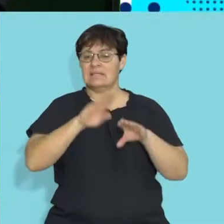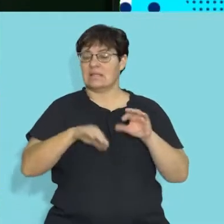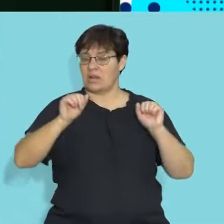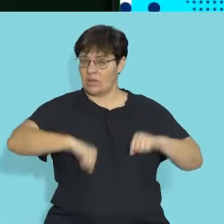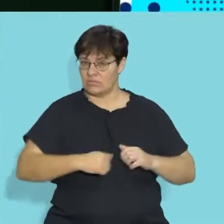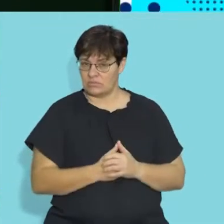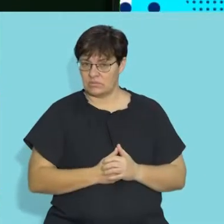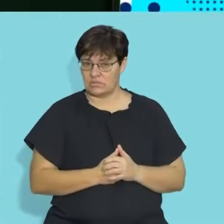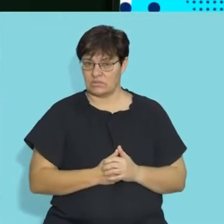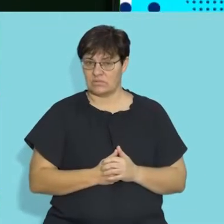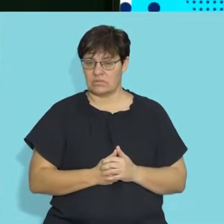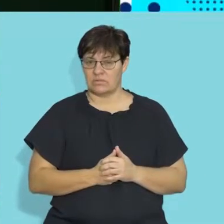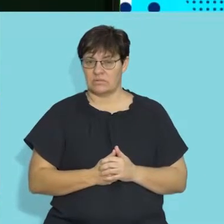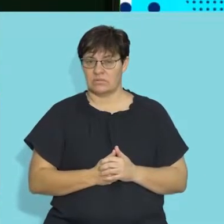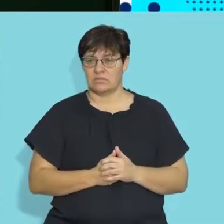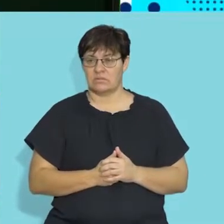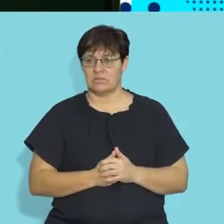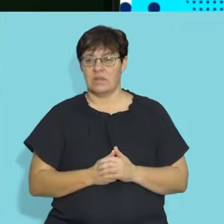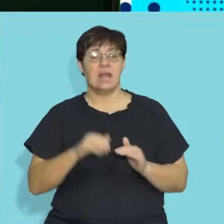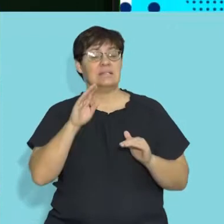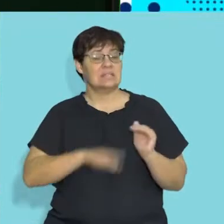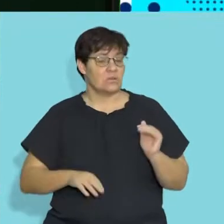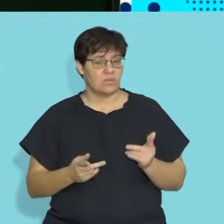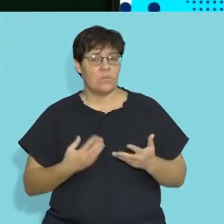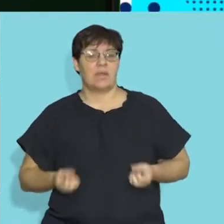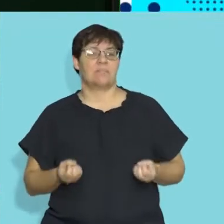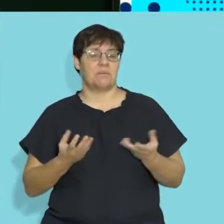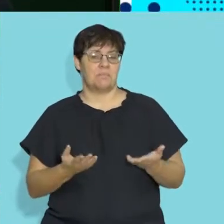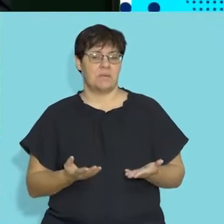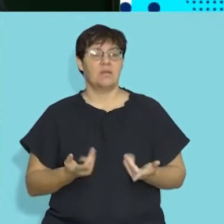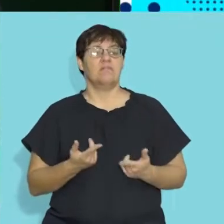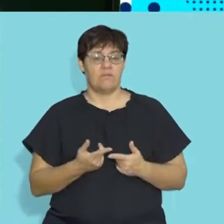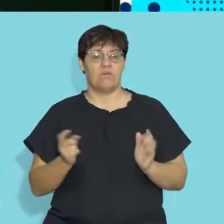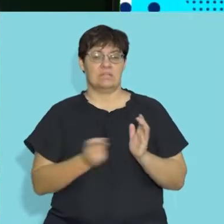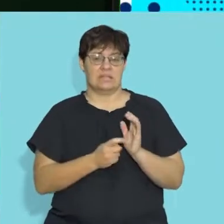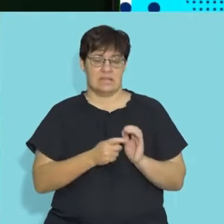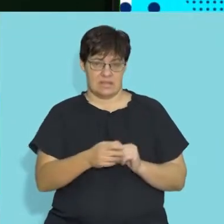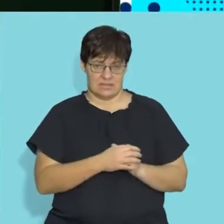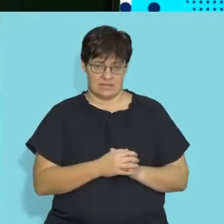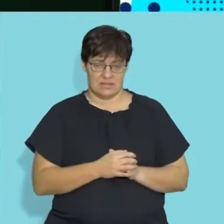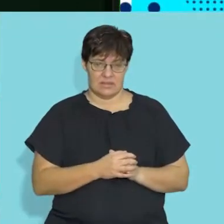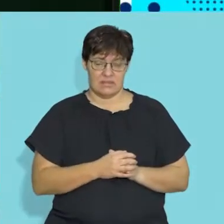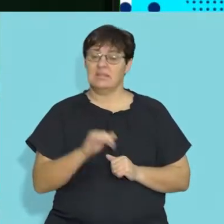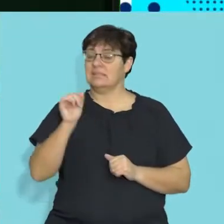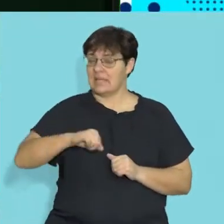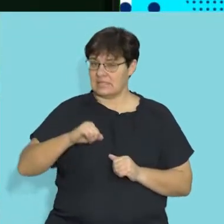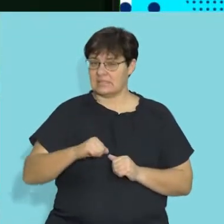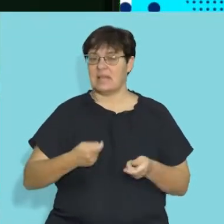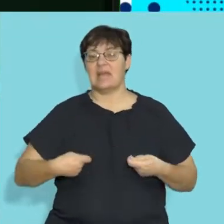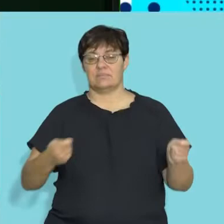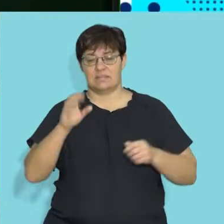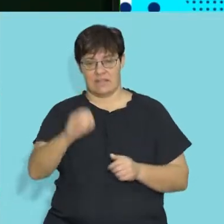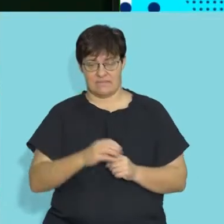is the discount that we have given to our debtors. That means, yes, it is an